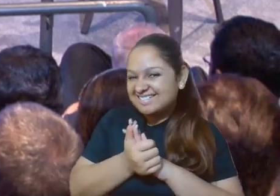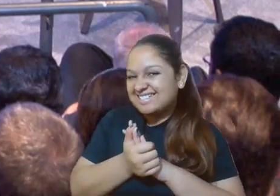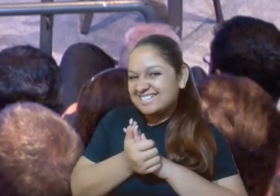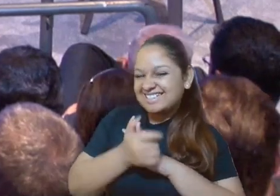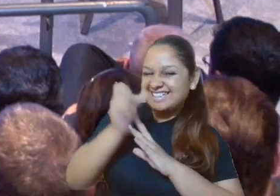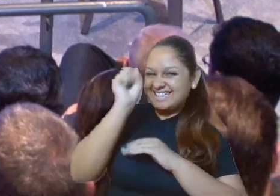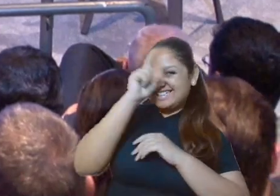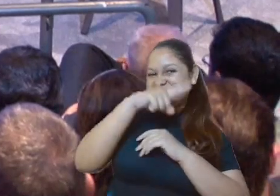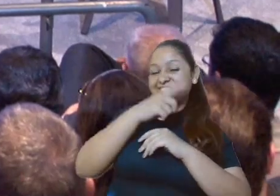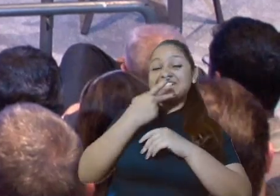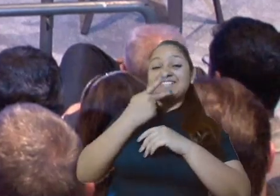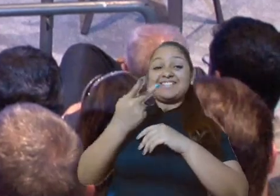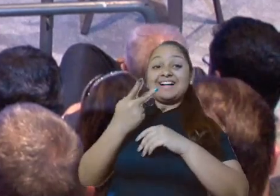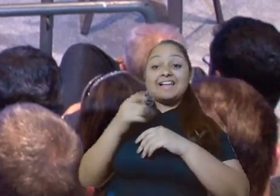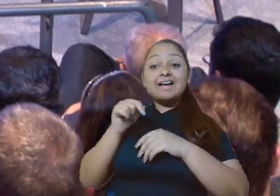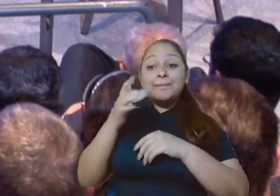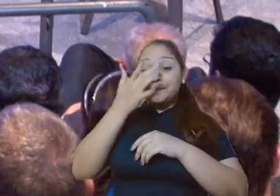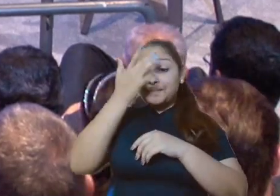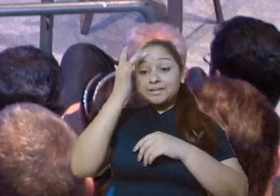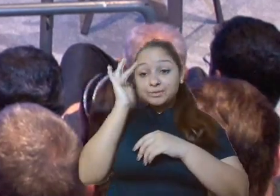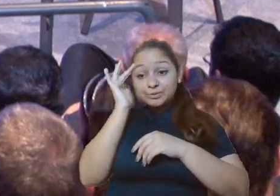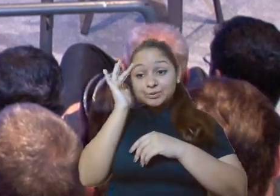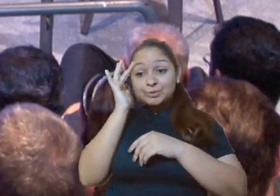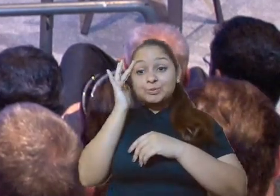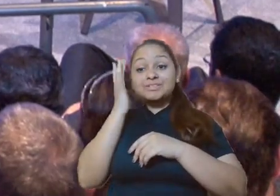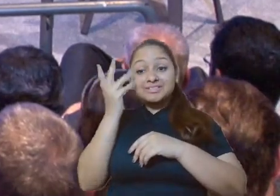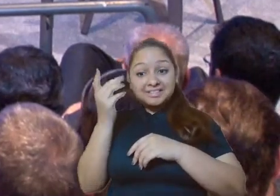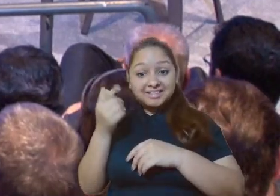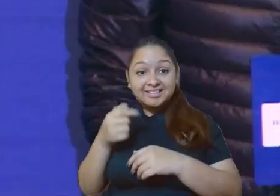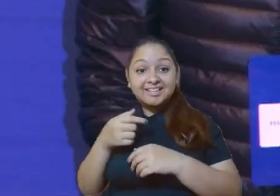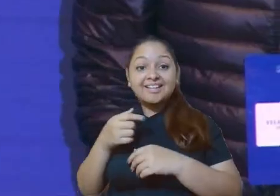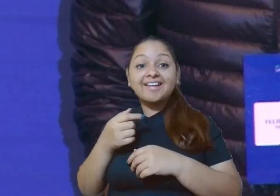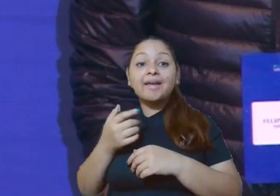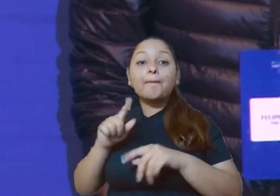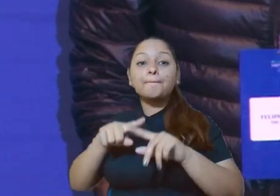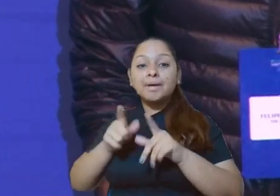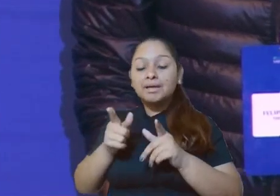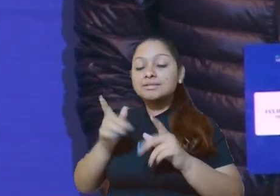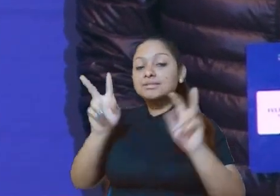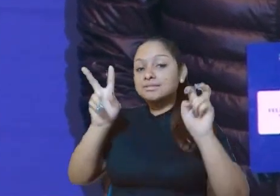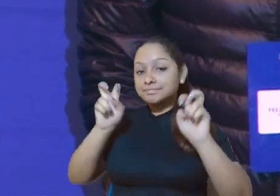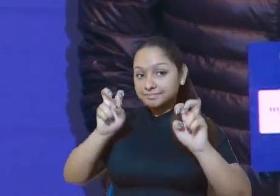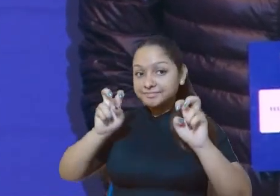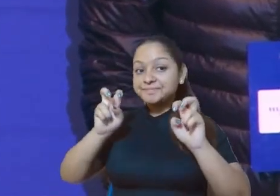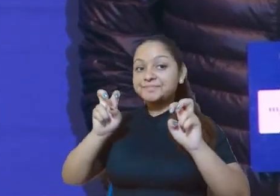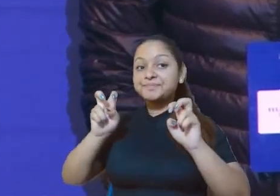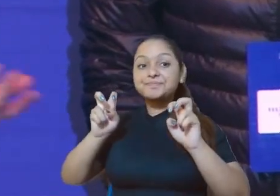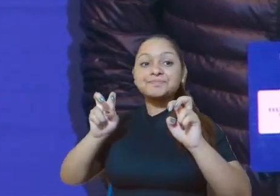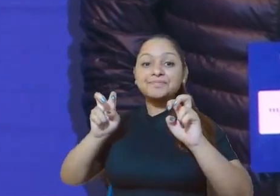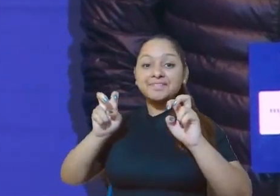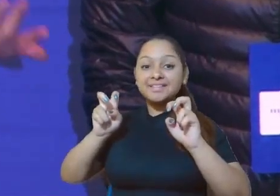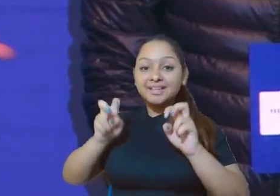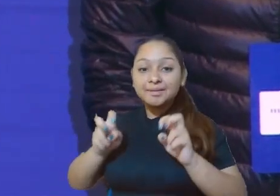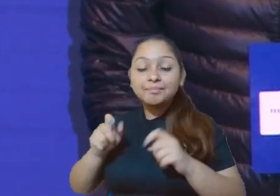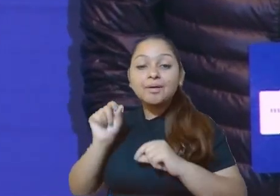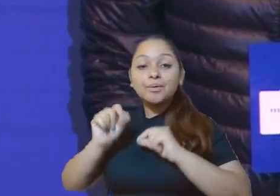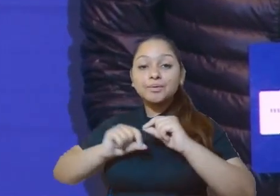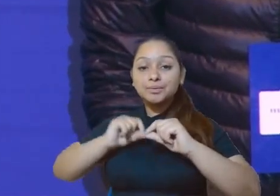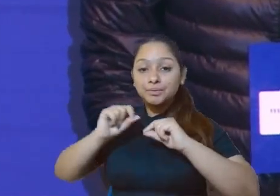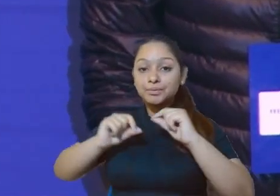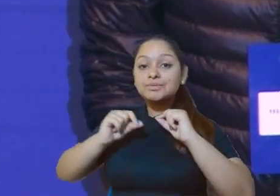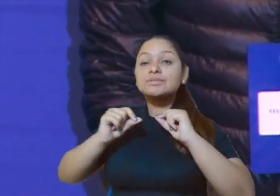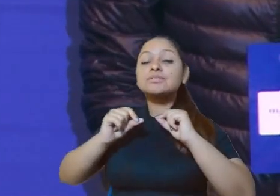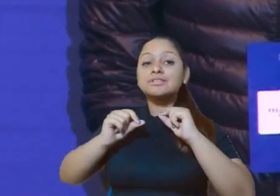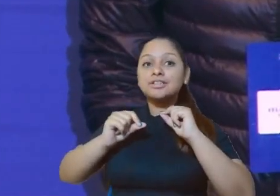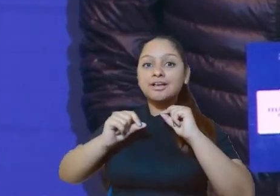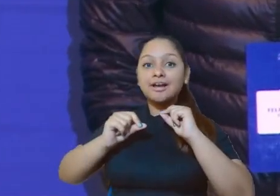all those experts, but as professional in sustainability, I have followed